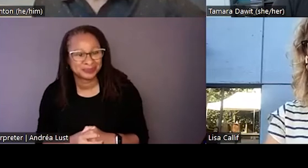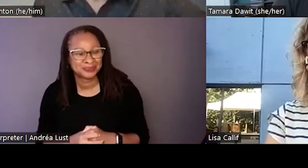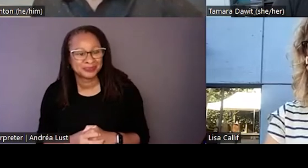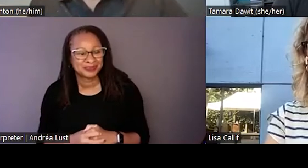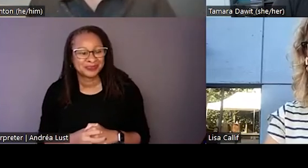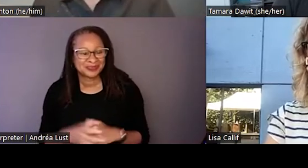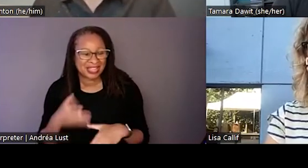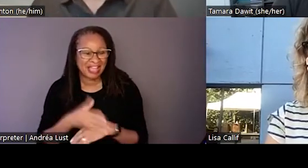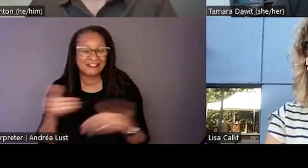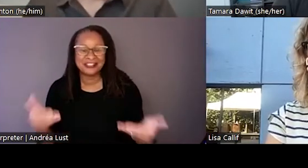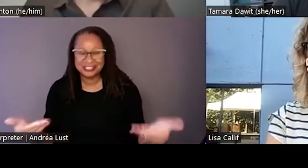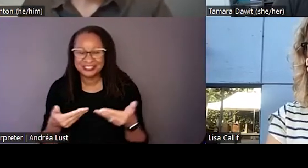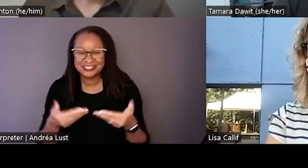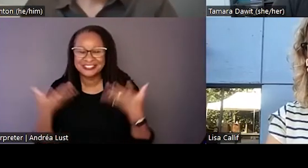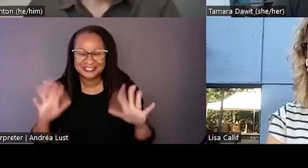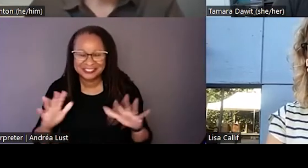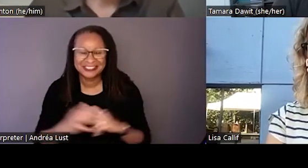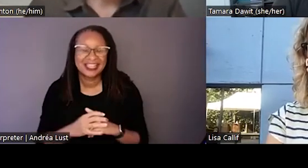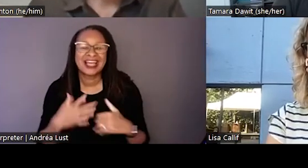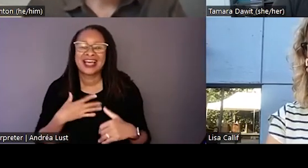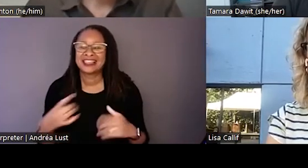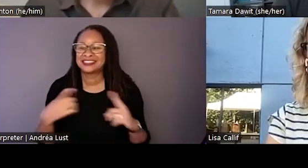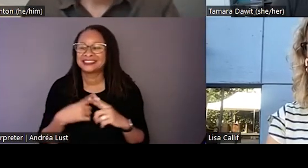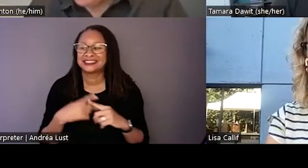after this introduction, I would like to